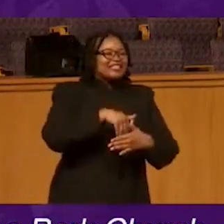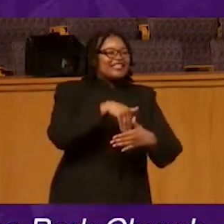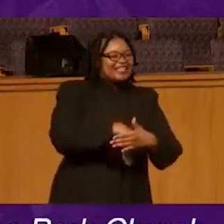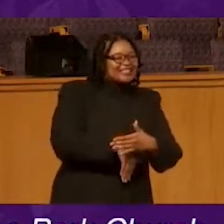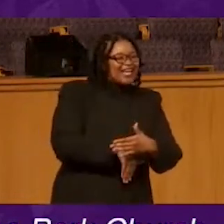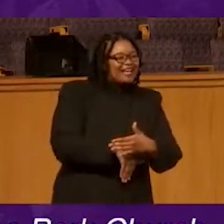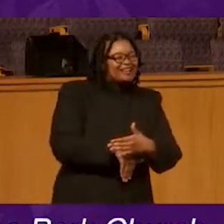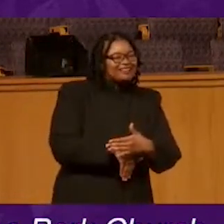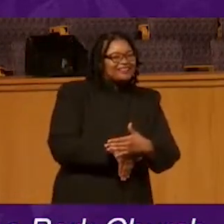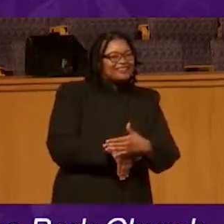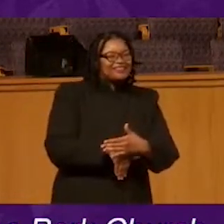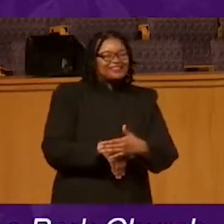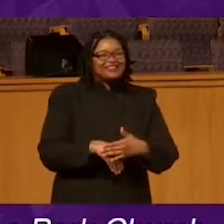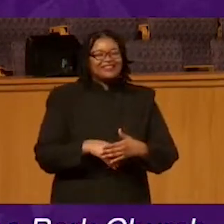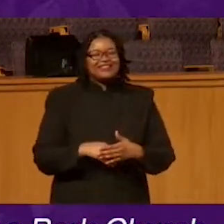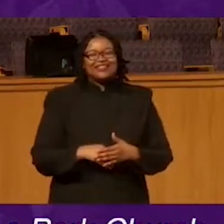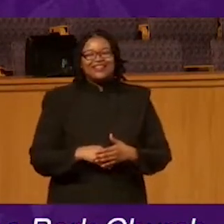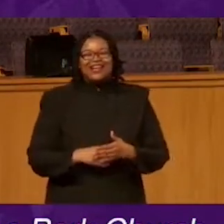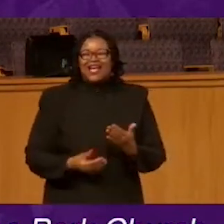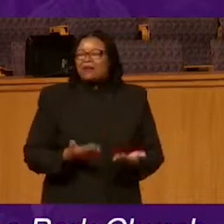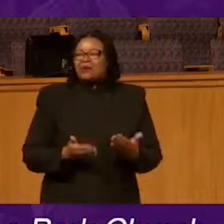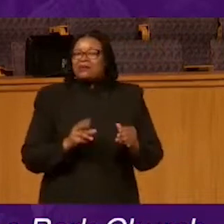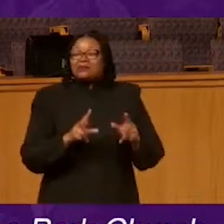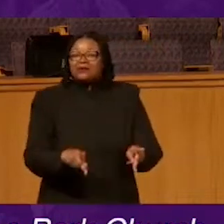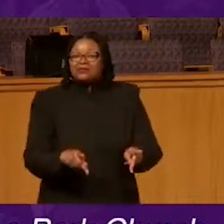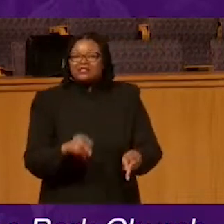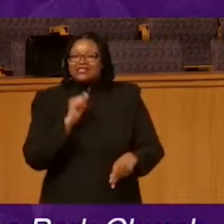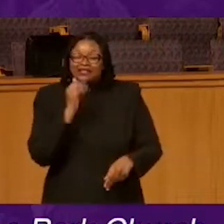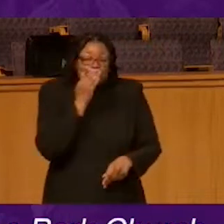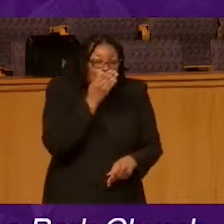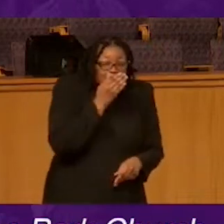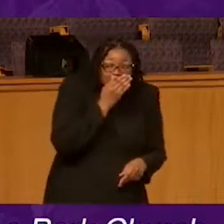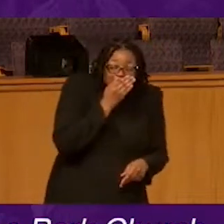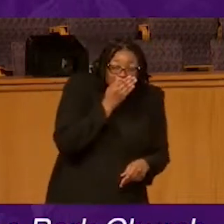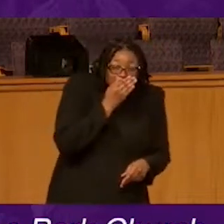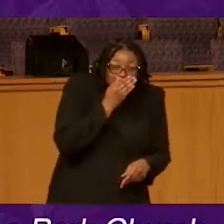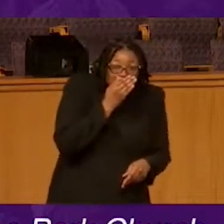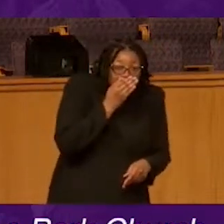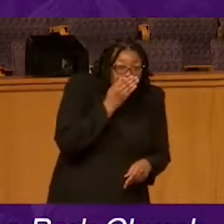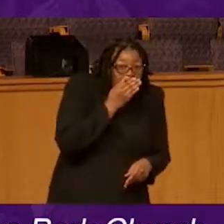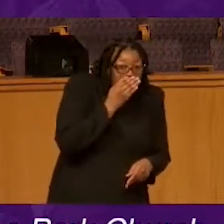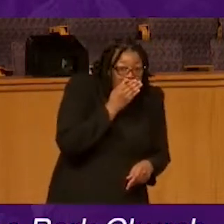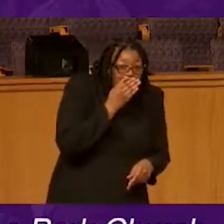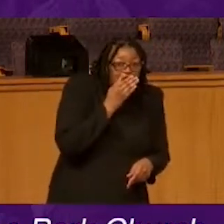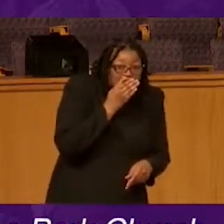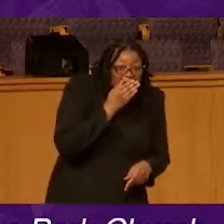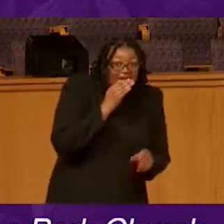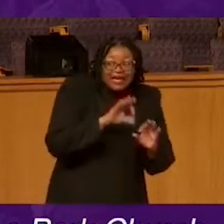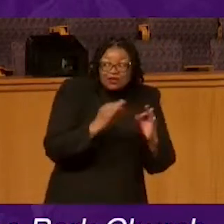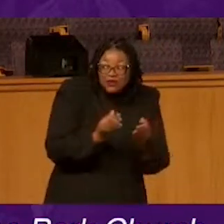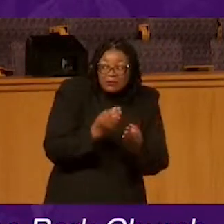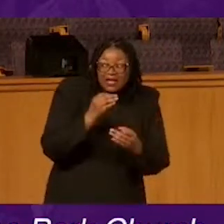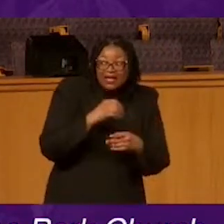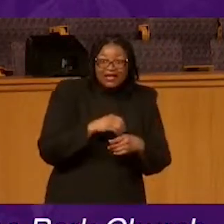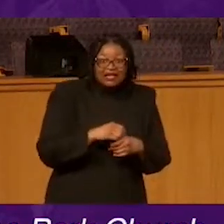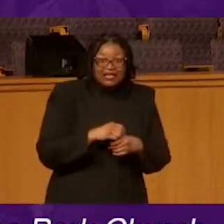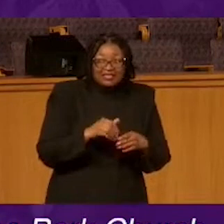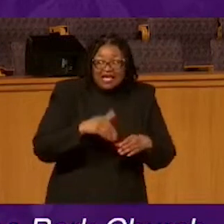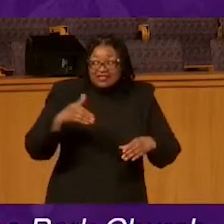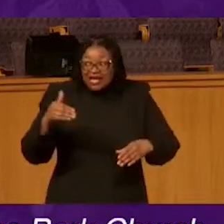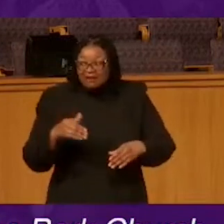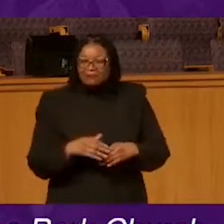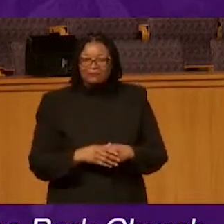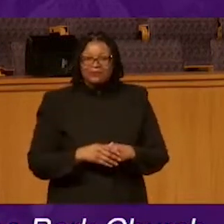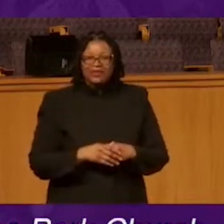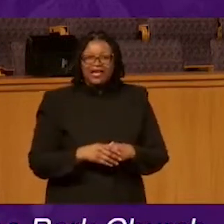inside? And maybe the person didn't whisper, Jesus, your family's outside. Now, yet when